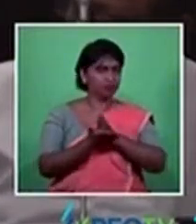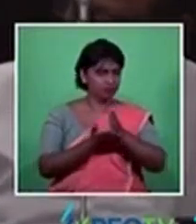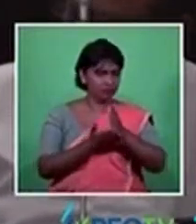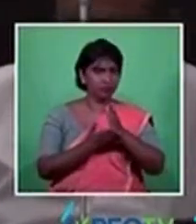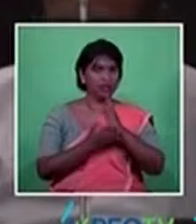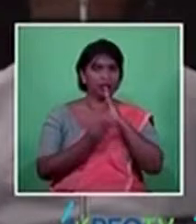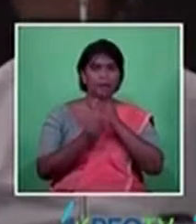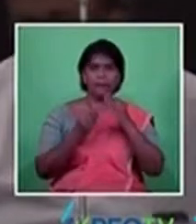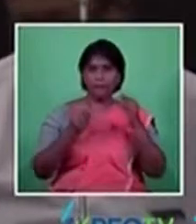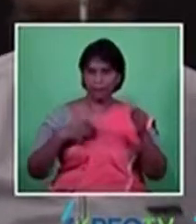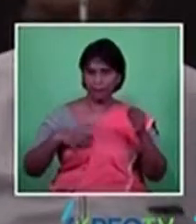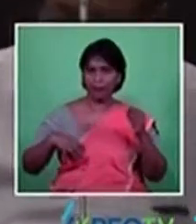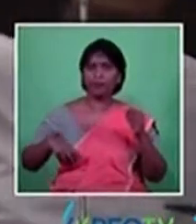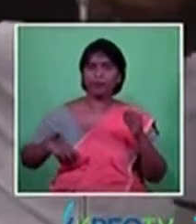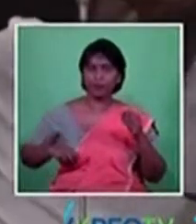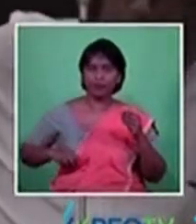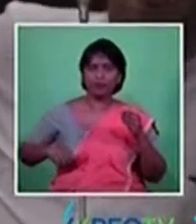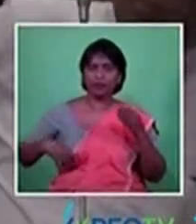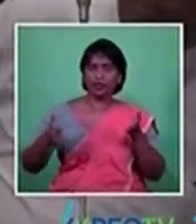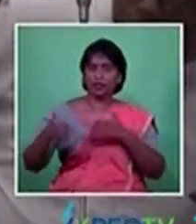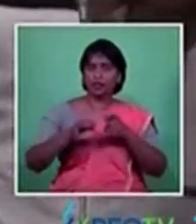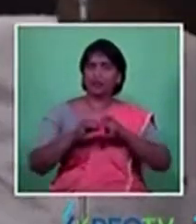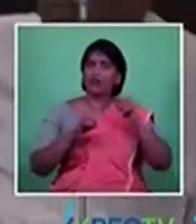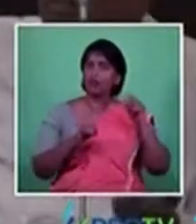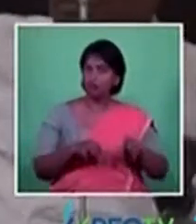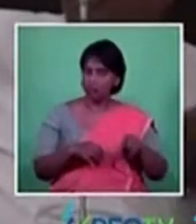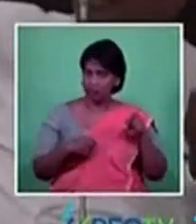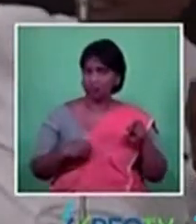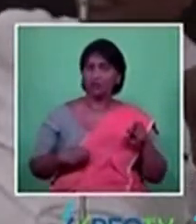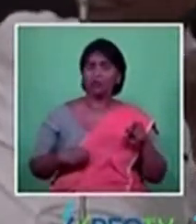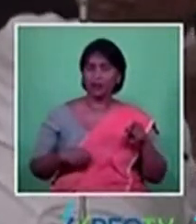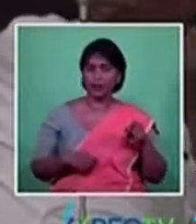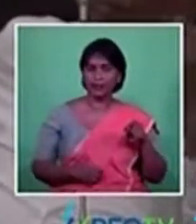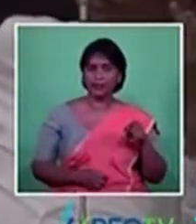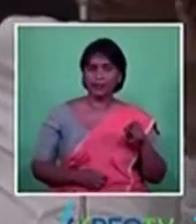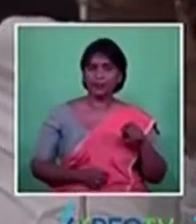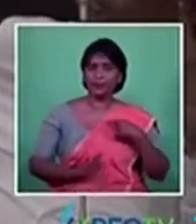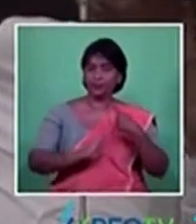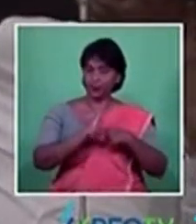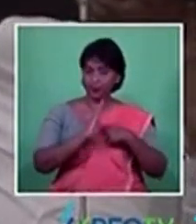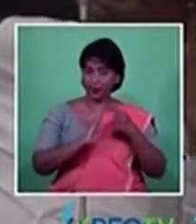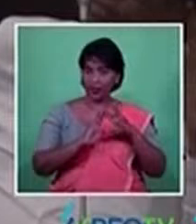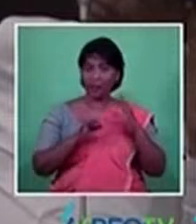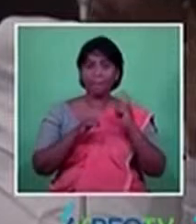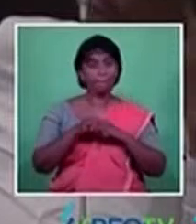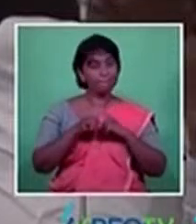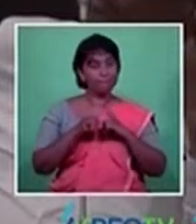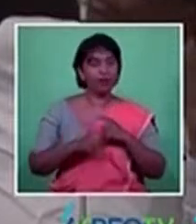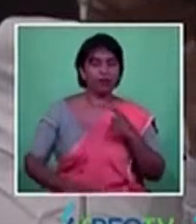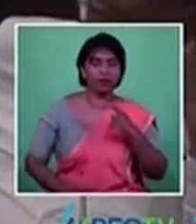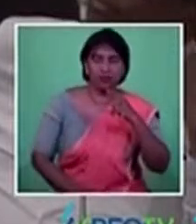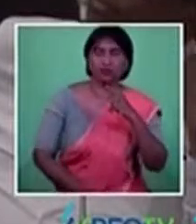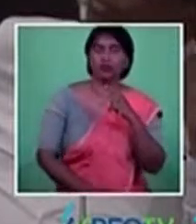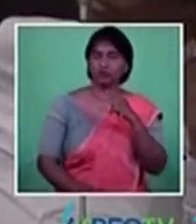Cabinet, it is wrong. We never issued any such order regarding this election, even on delaying this election.